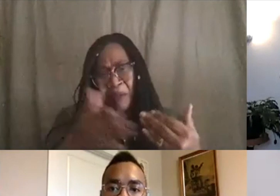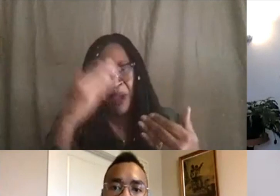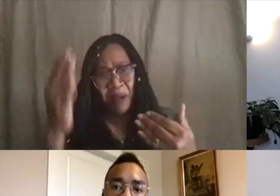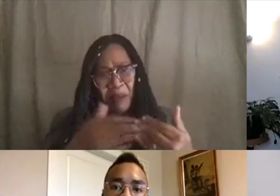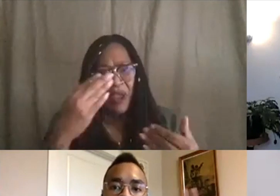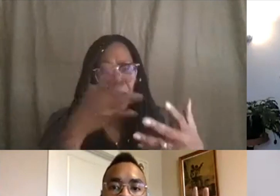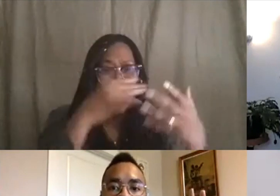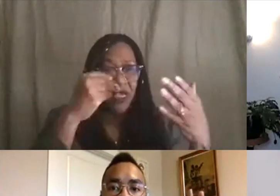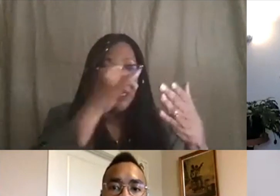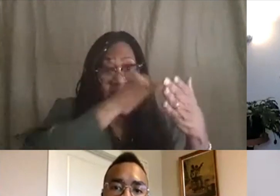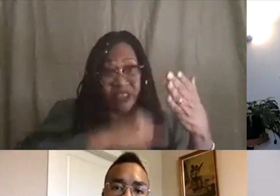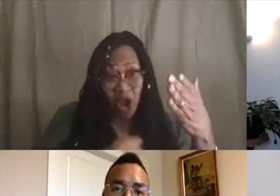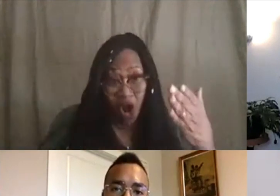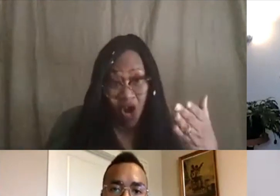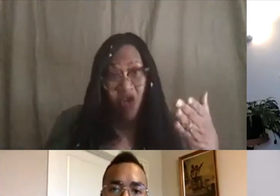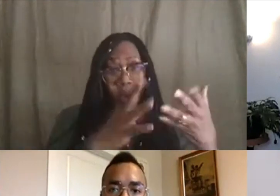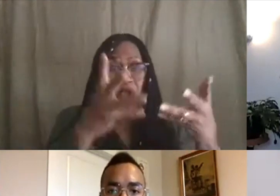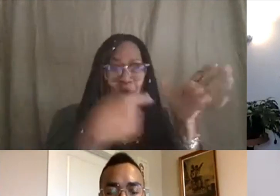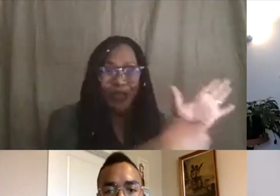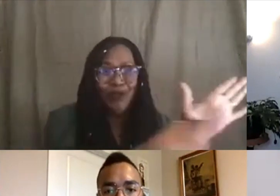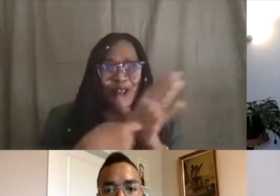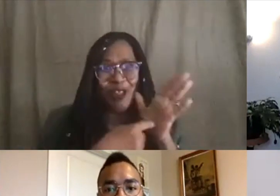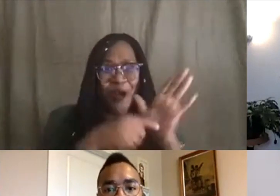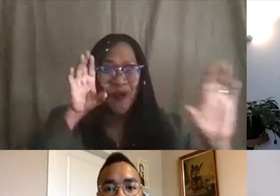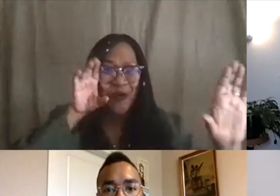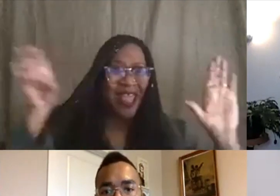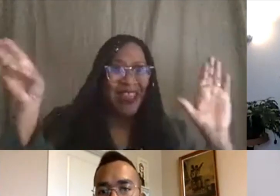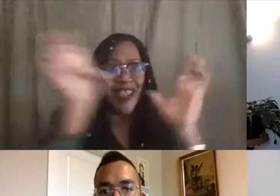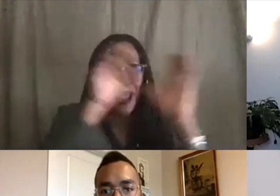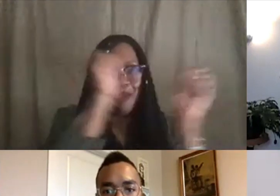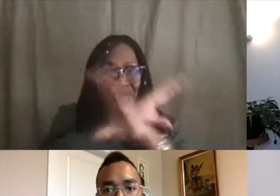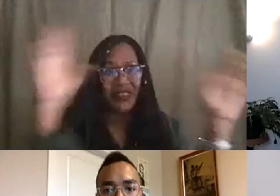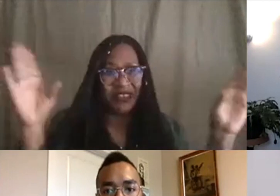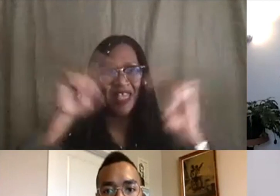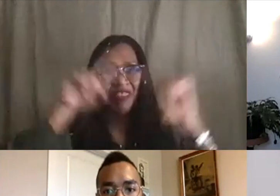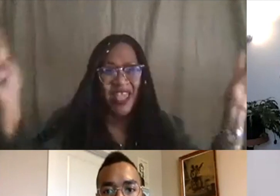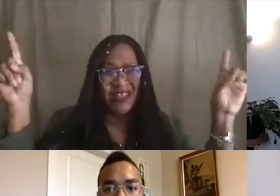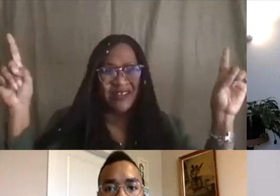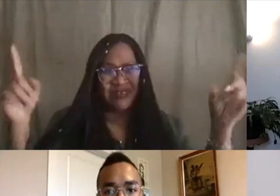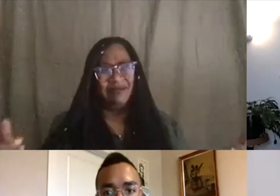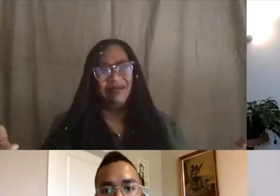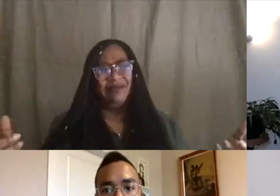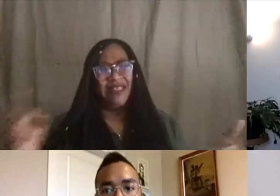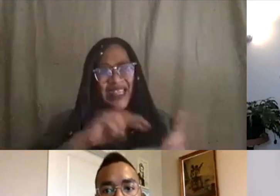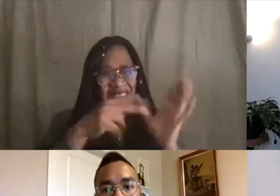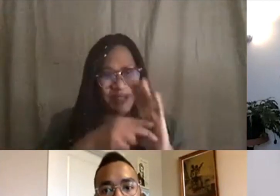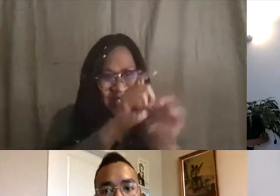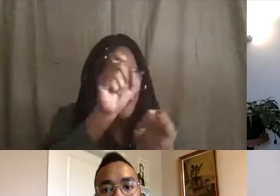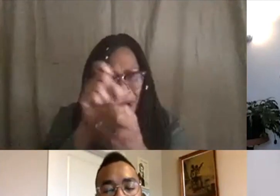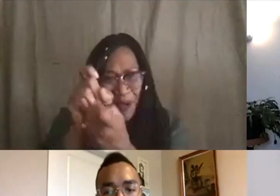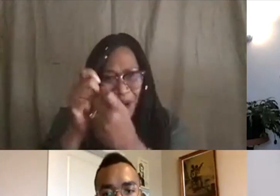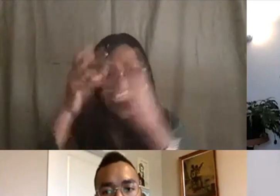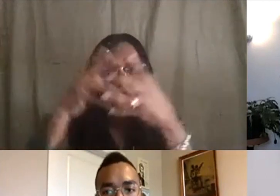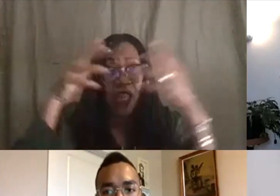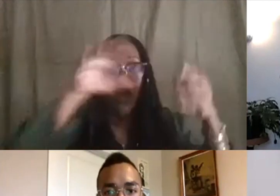art or because you want to show someone an image that it's completely detextualized in relation to the larger